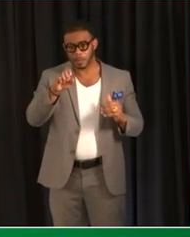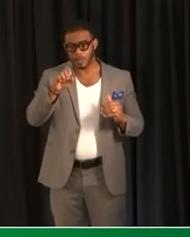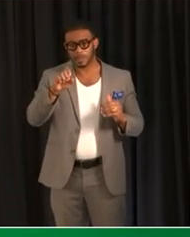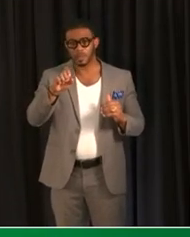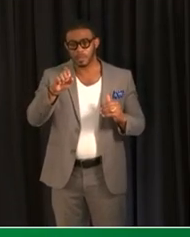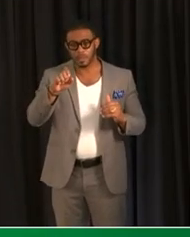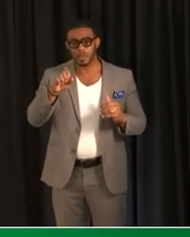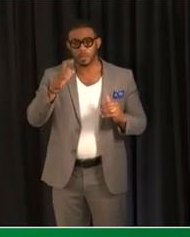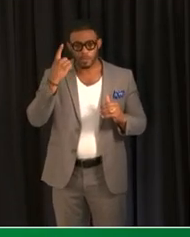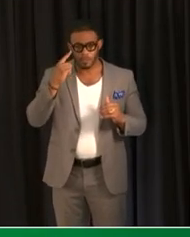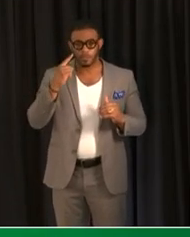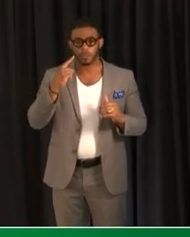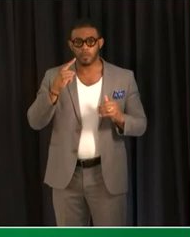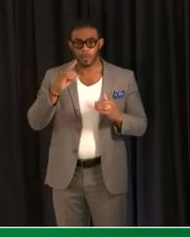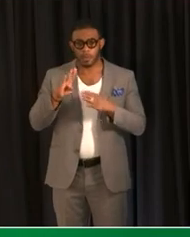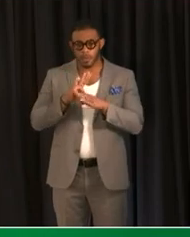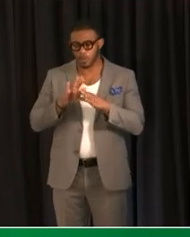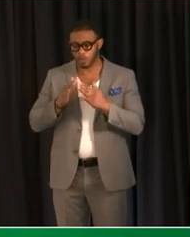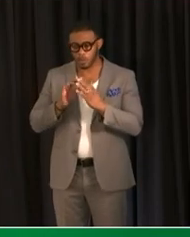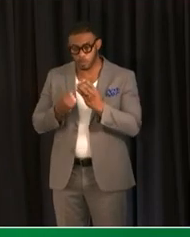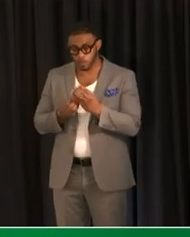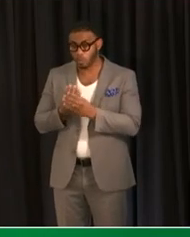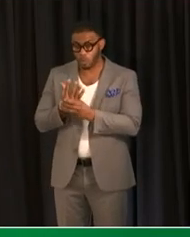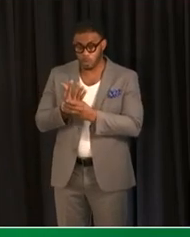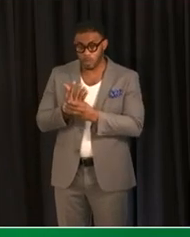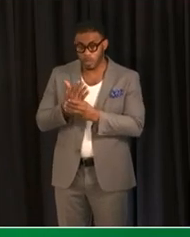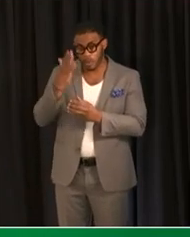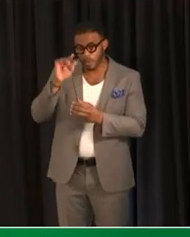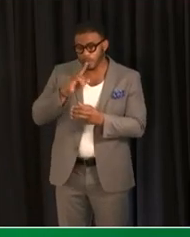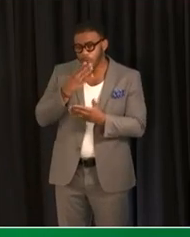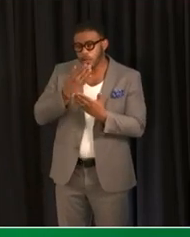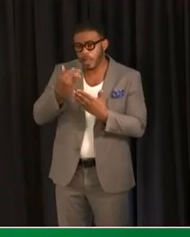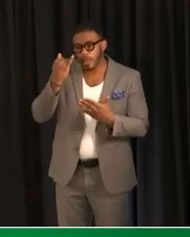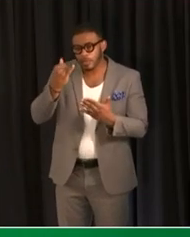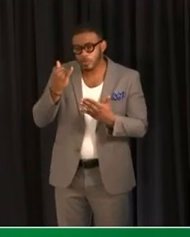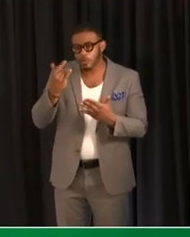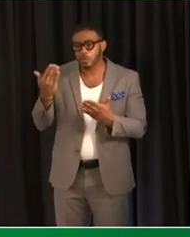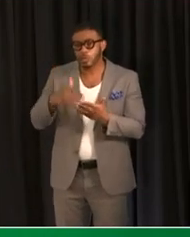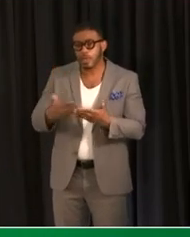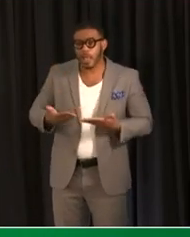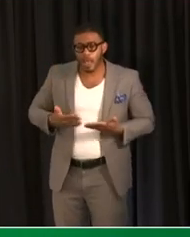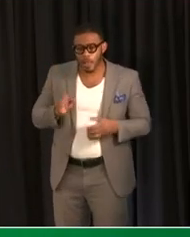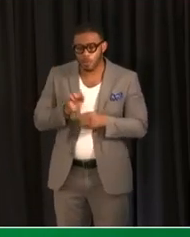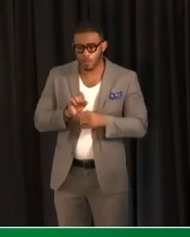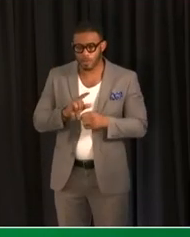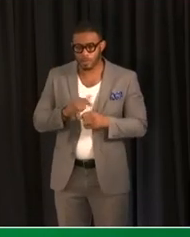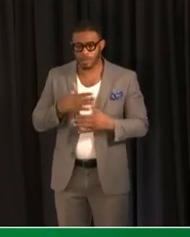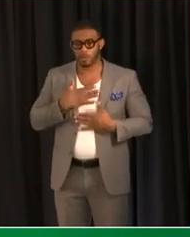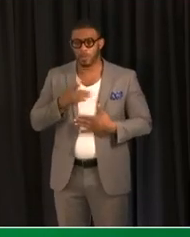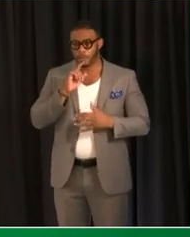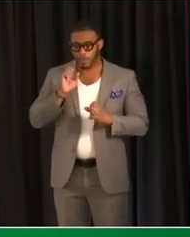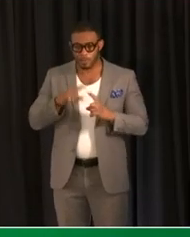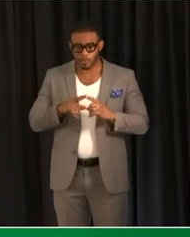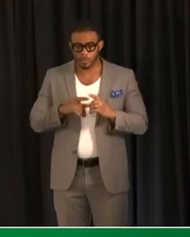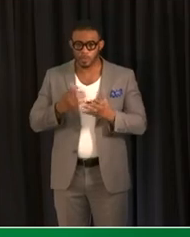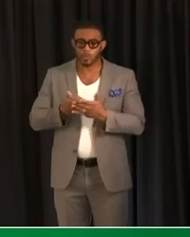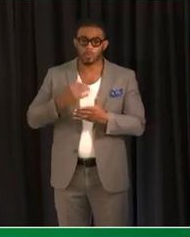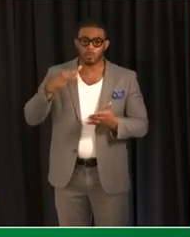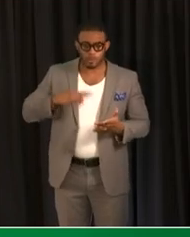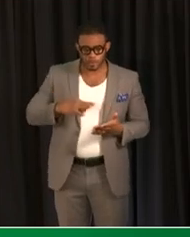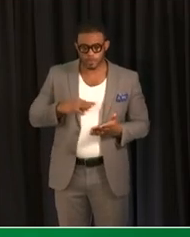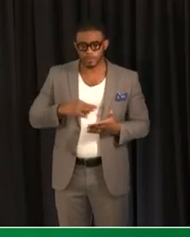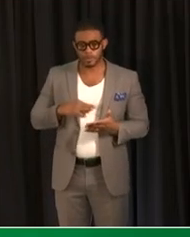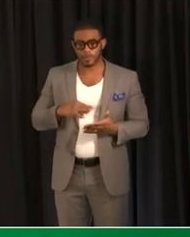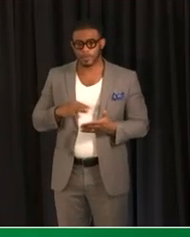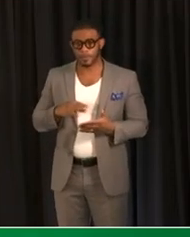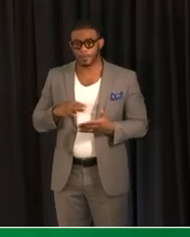our business community to grow in, to know that it is a good idea to rehire workers, that they will be able to be